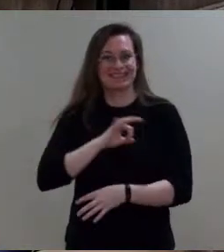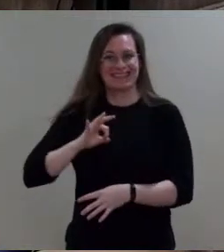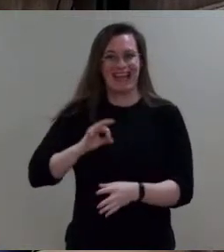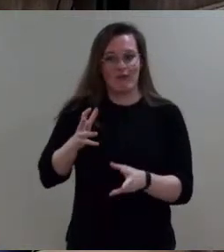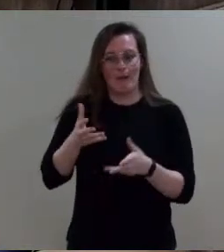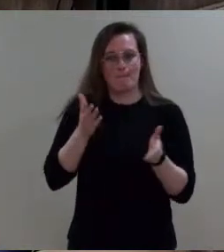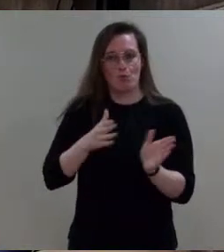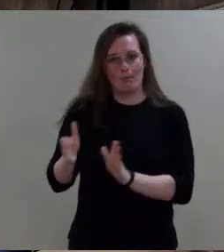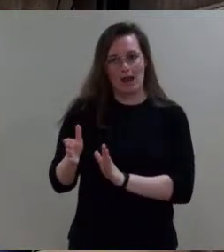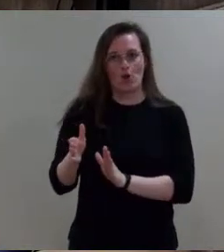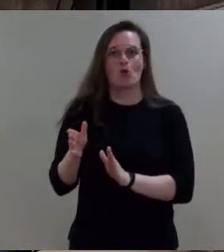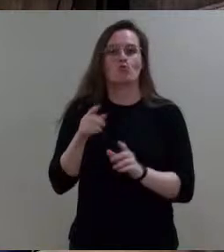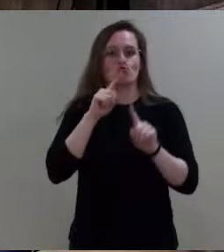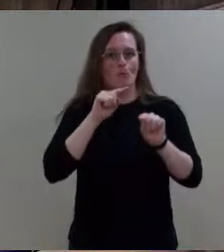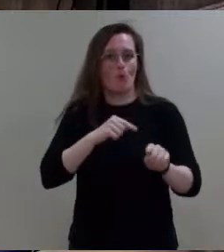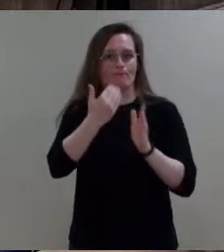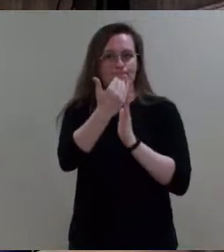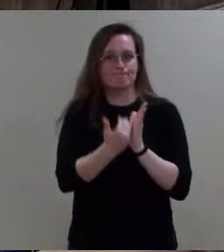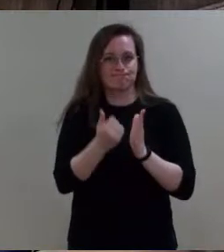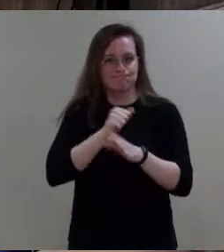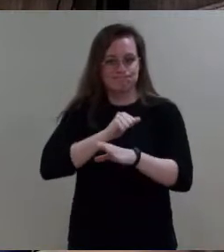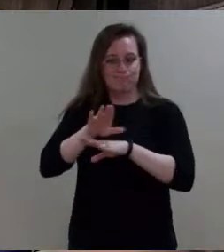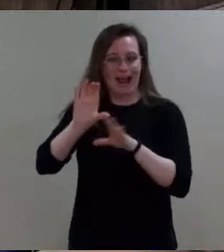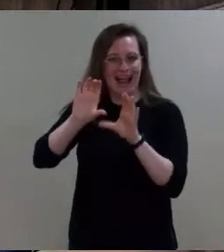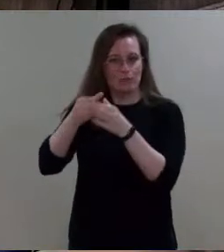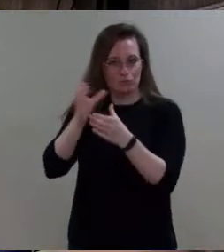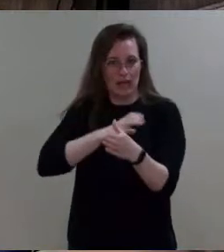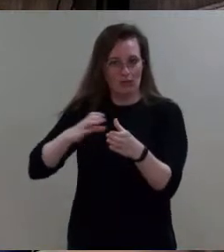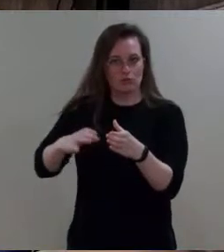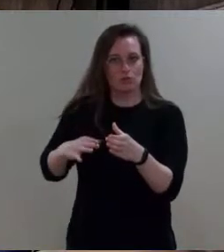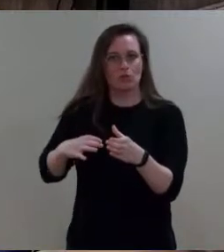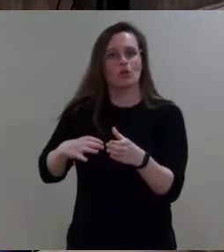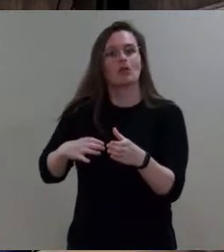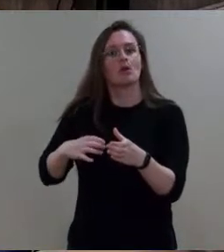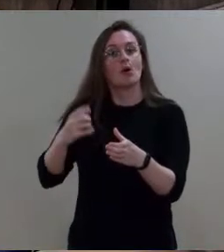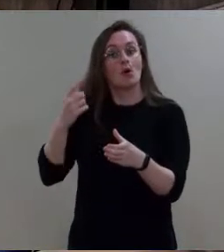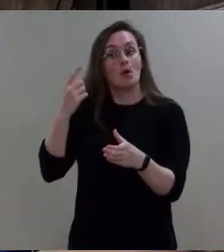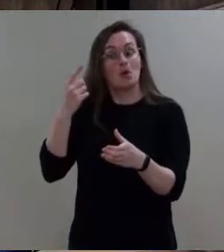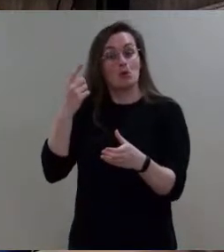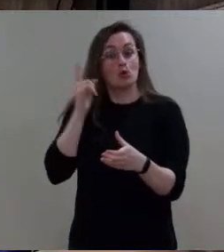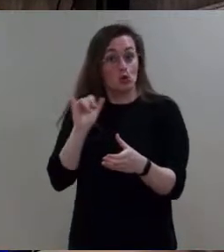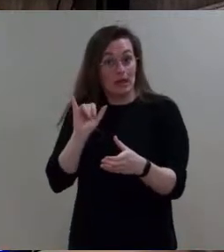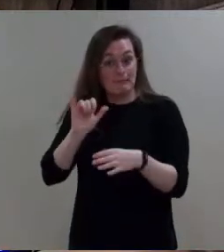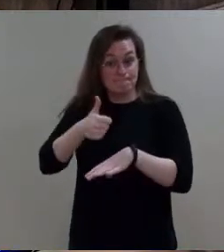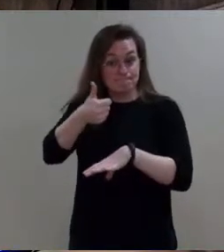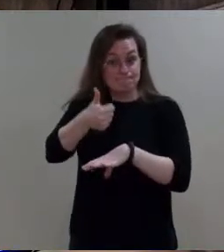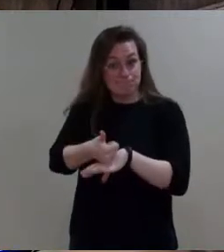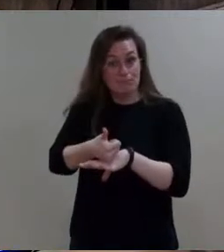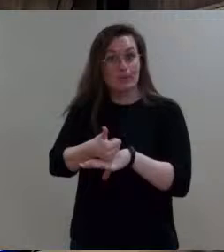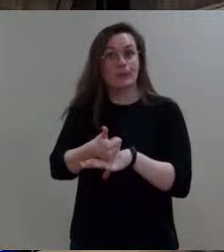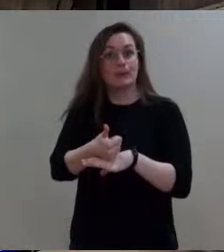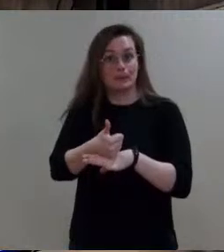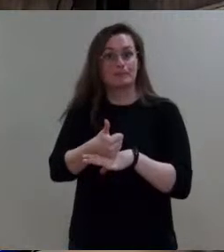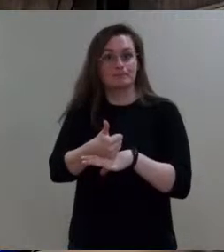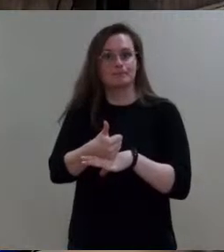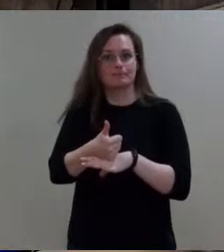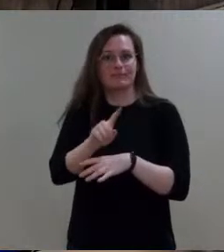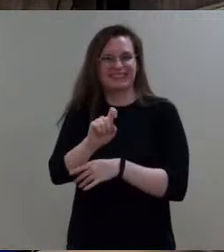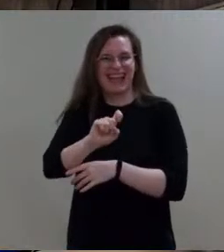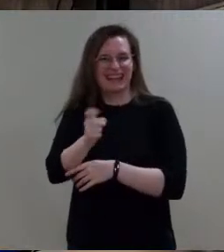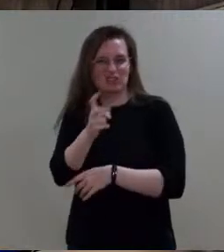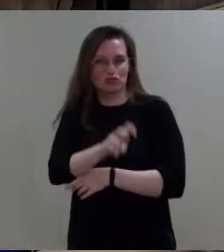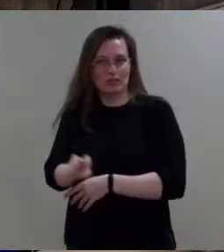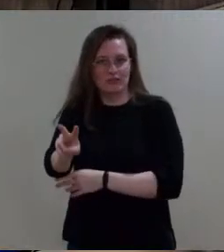report to council outlining the implementation of deed transfer tax. And additionally, during the CIP, the